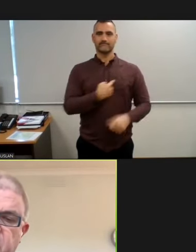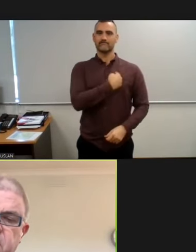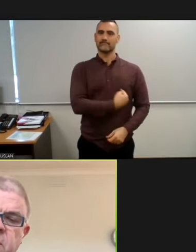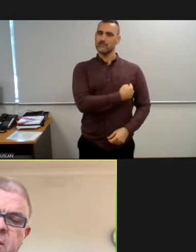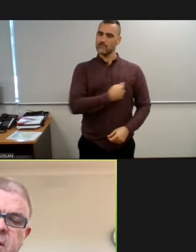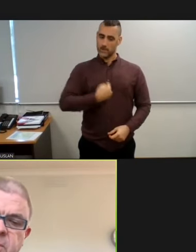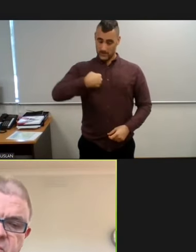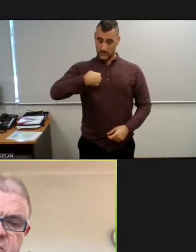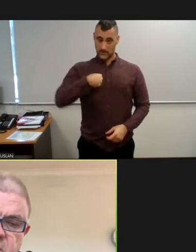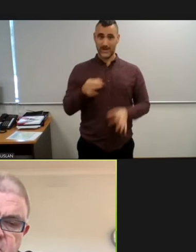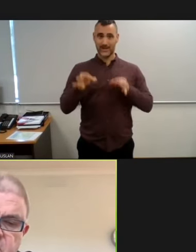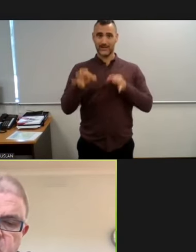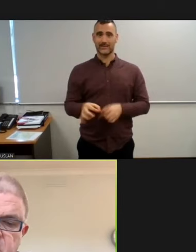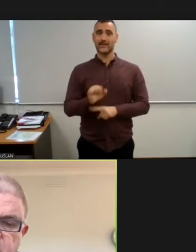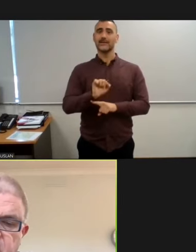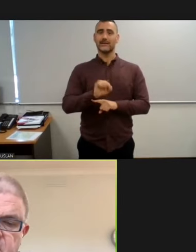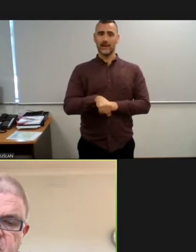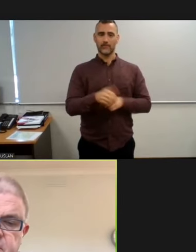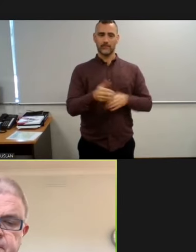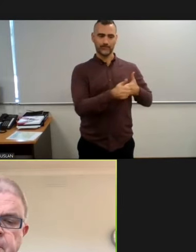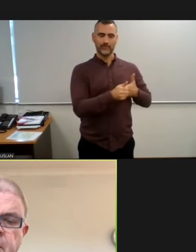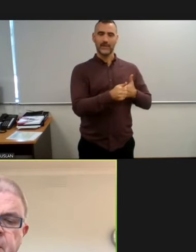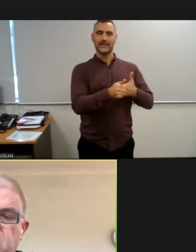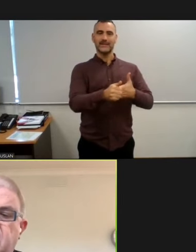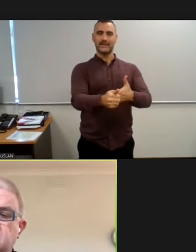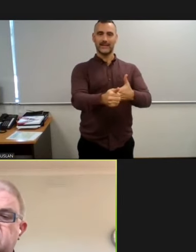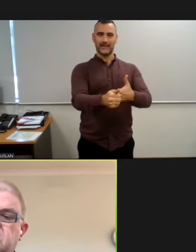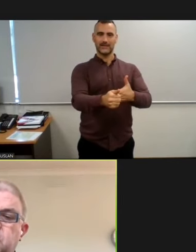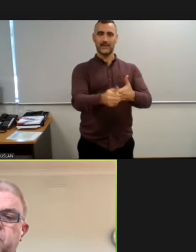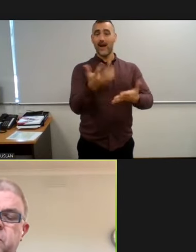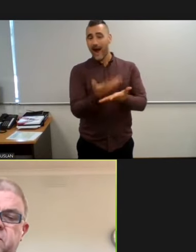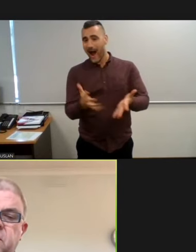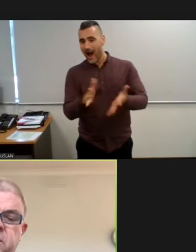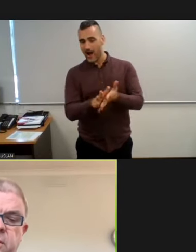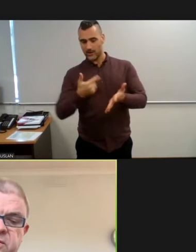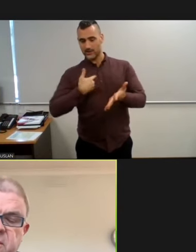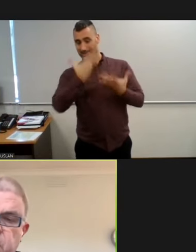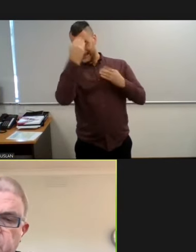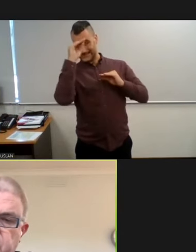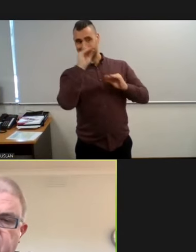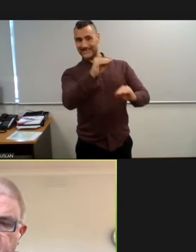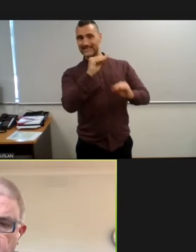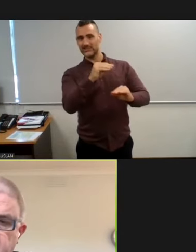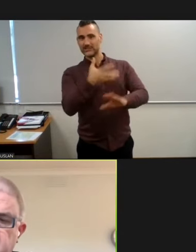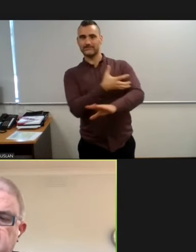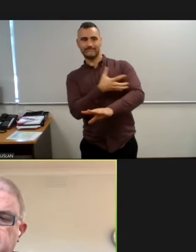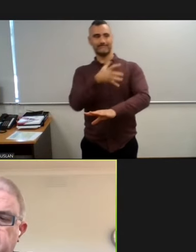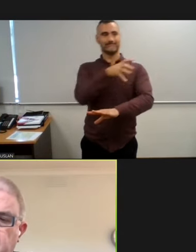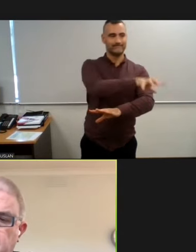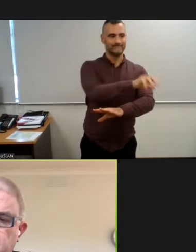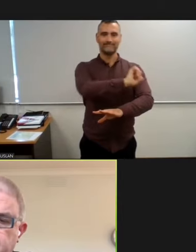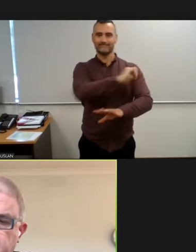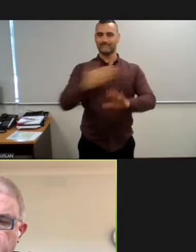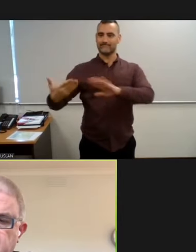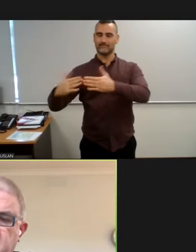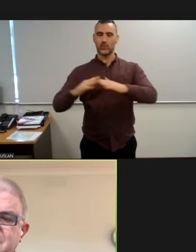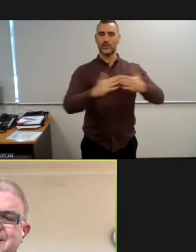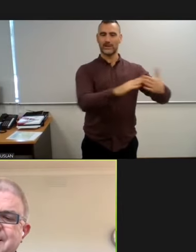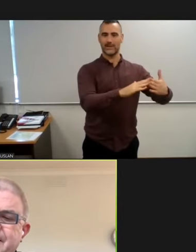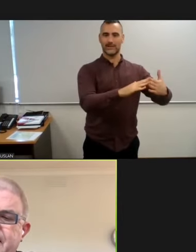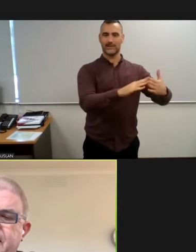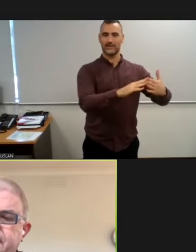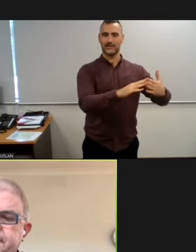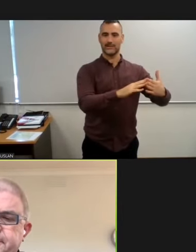lead from a position of self-determination. So as a result, we've worked very closely with ACOs through the whole